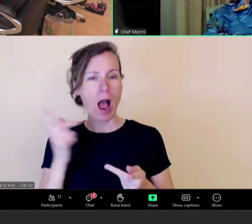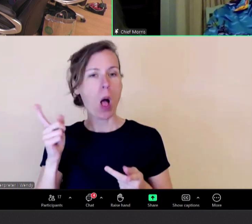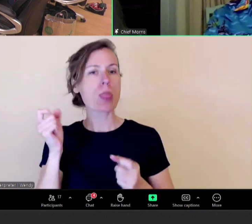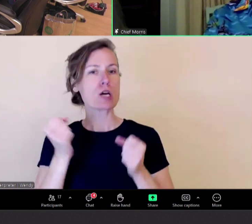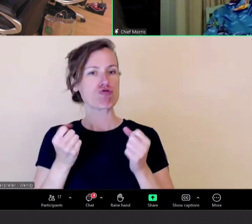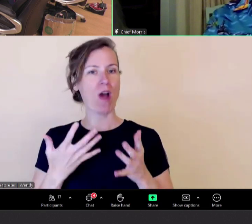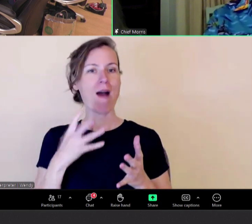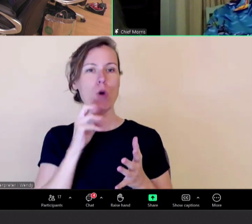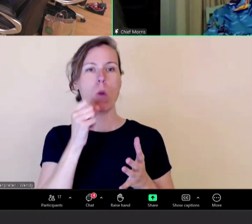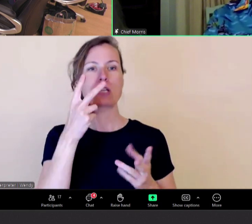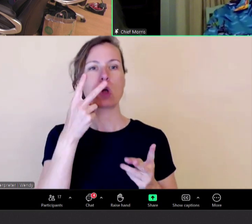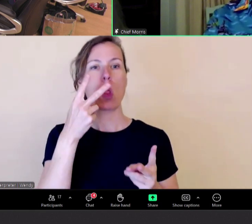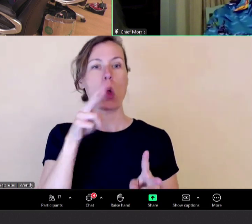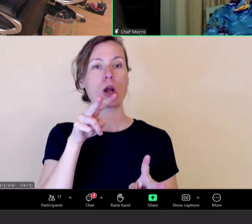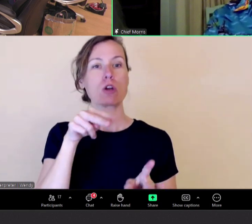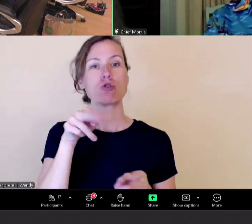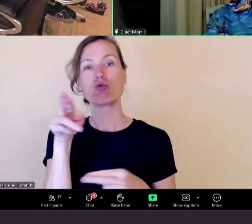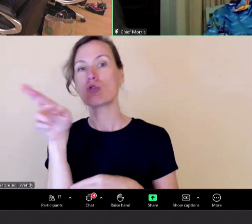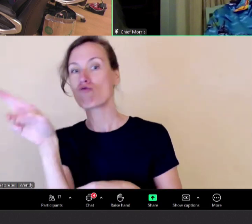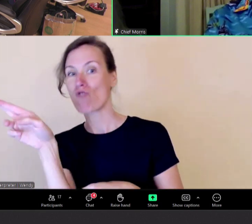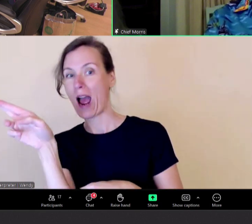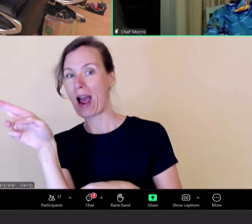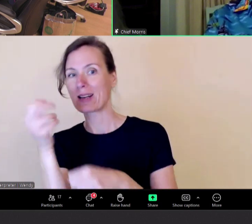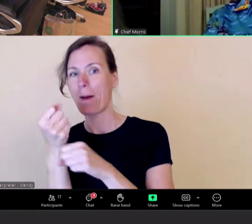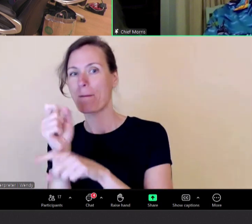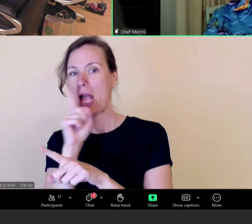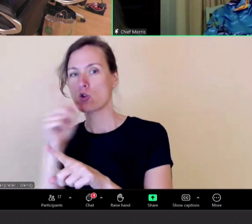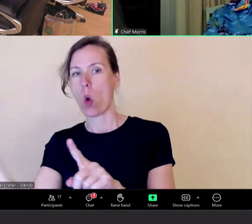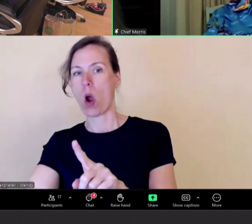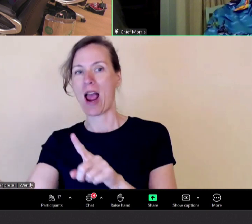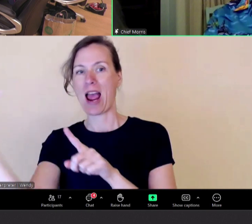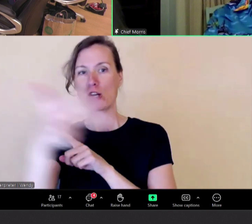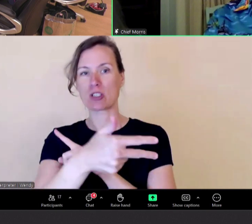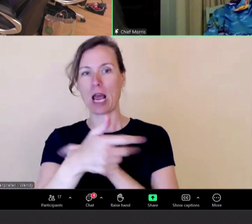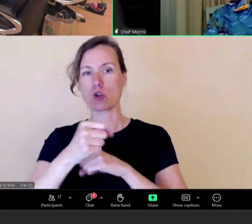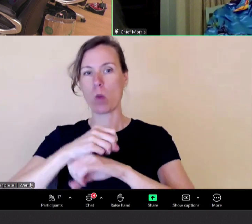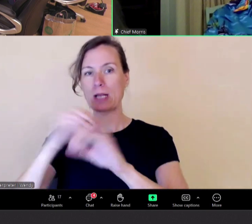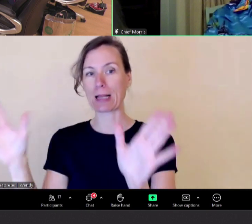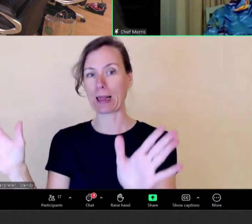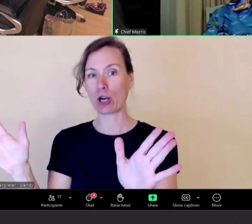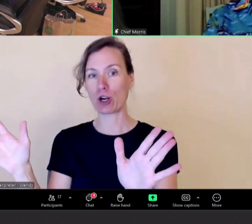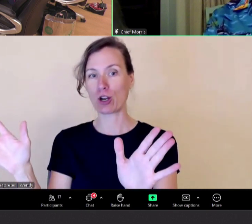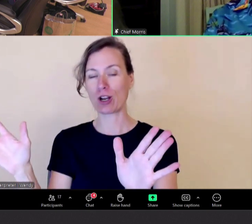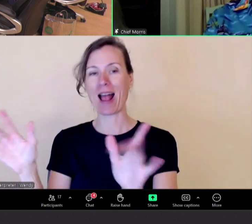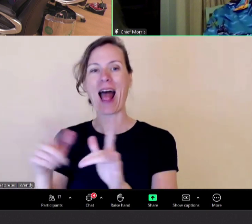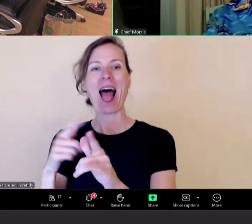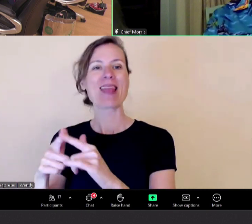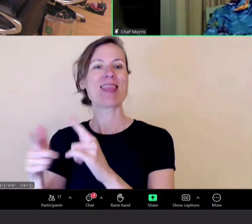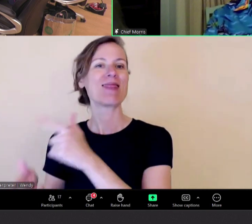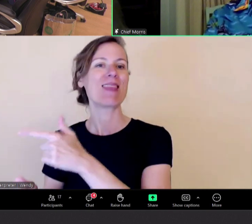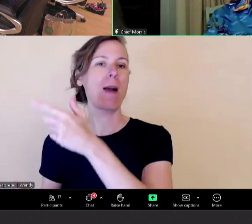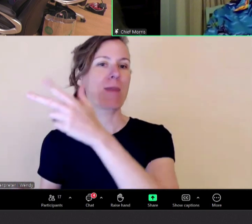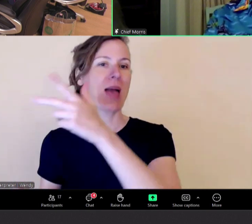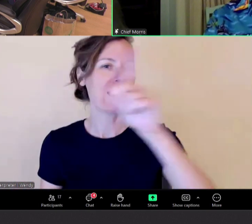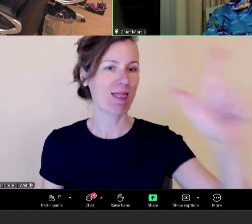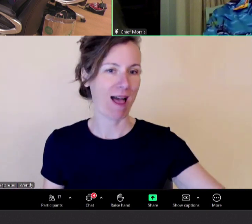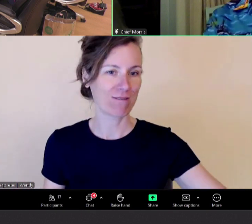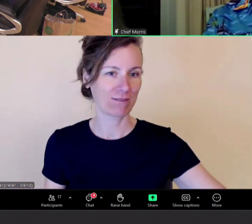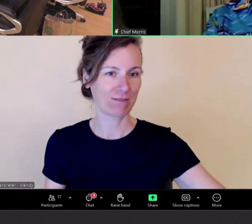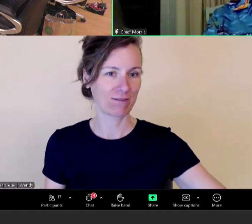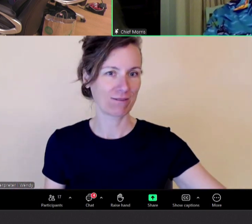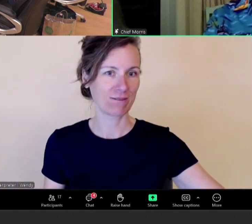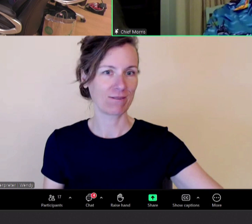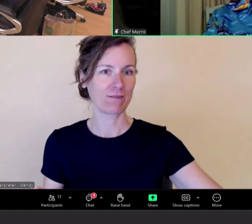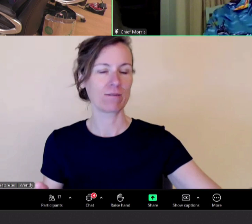the right to make sure the intersection was clear, and then made the left and struck the 2 children